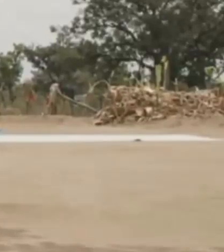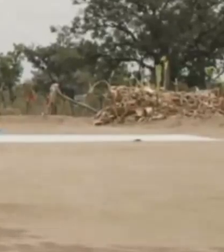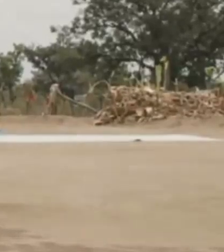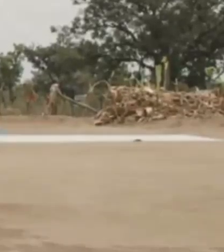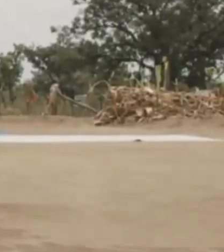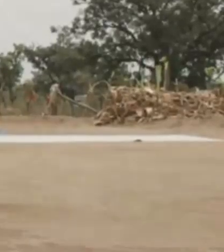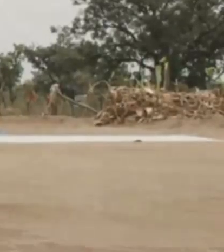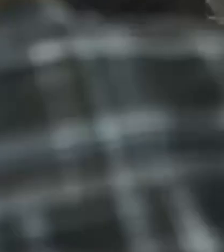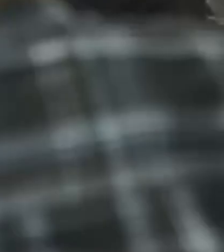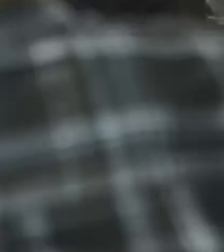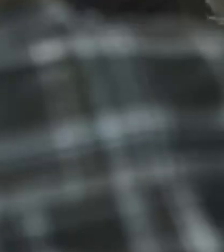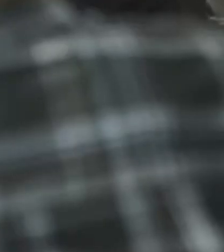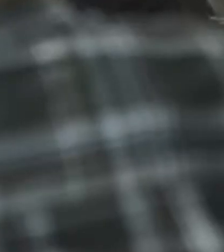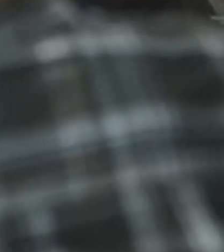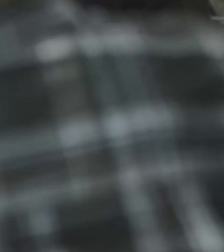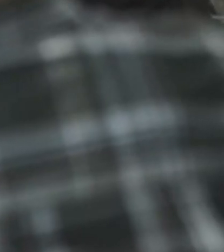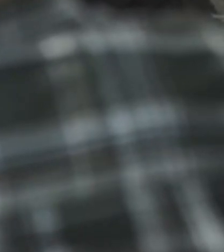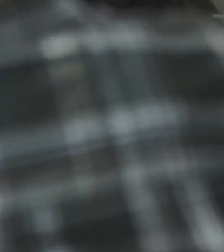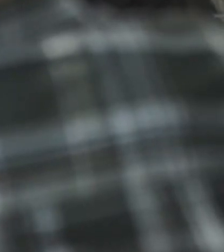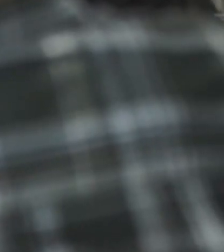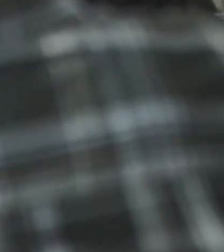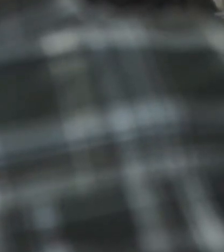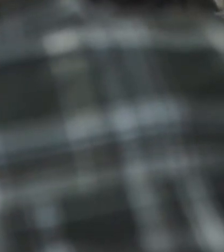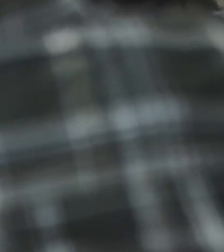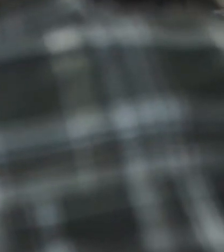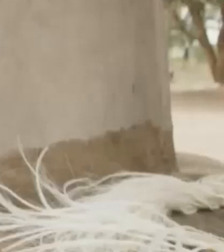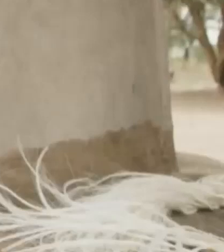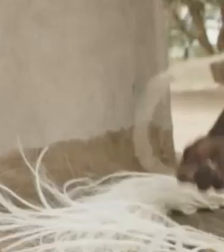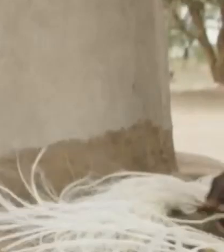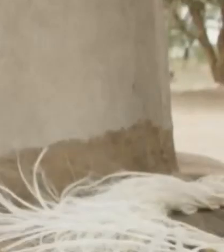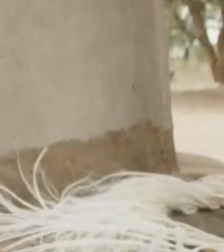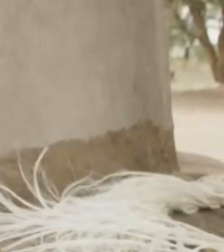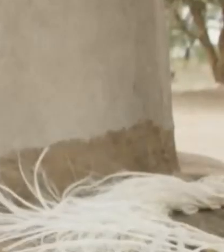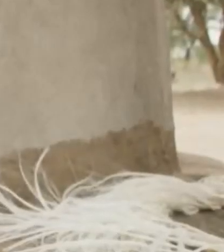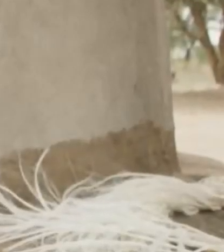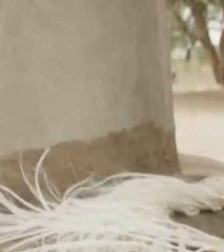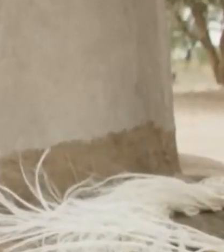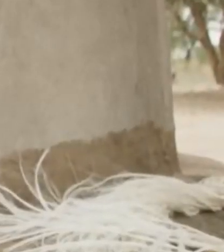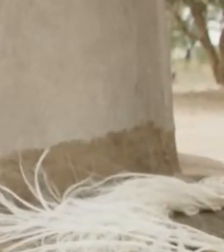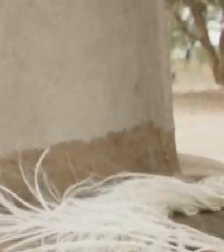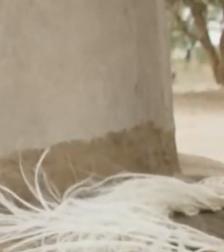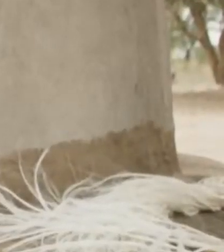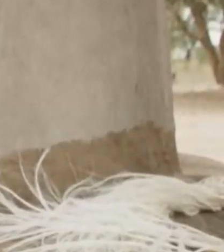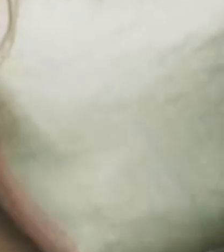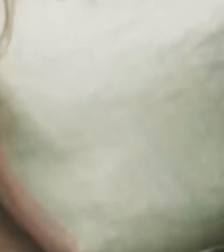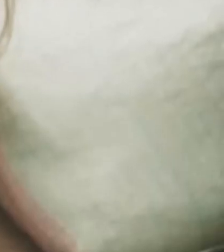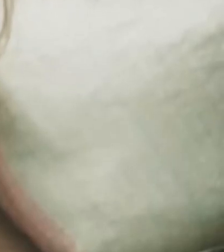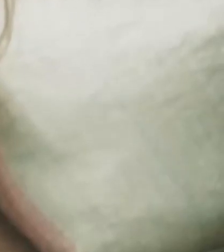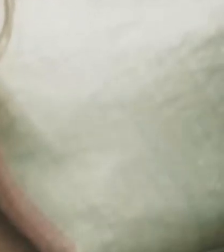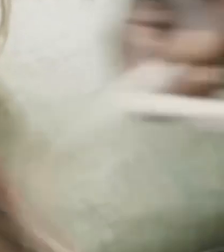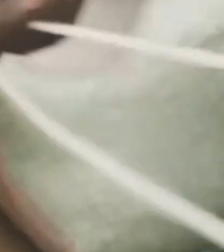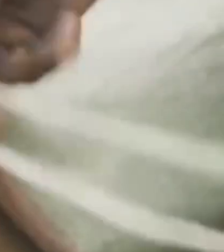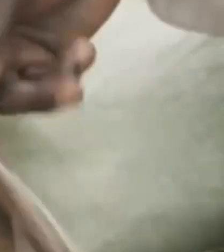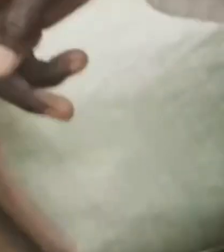Through bottom-up planning, the local communities have taken center stage and have been empowered to identify, to prioritize, and